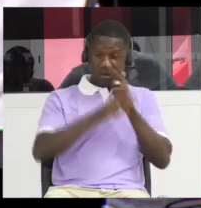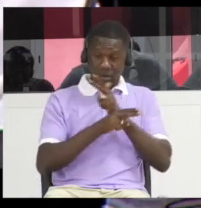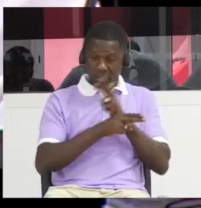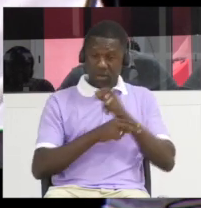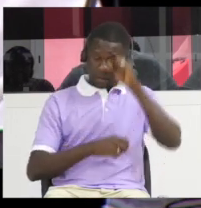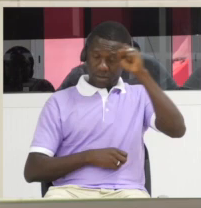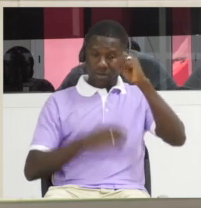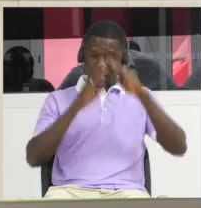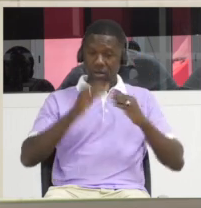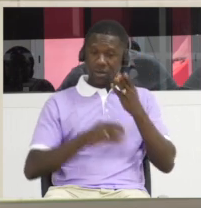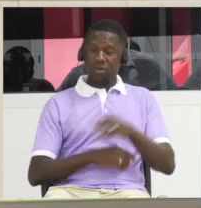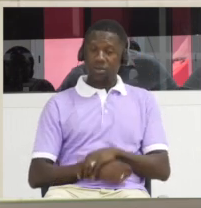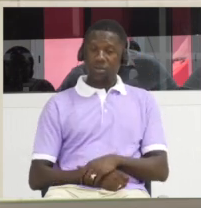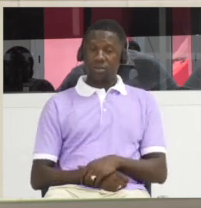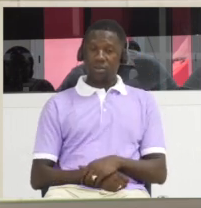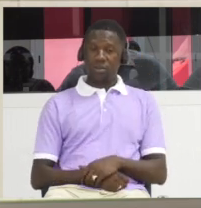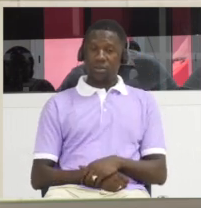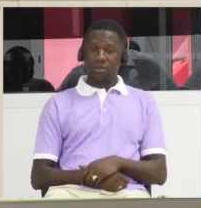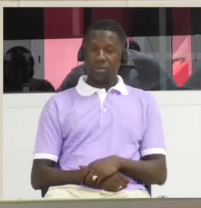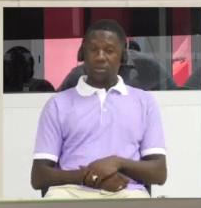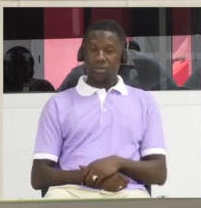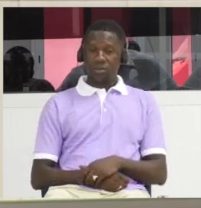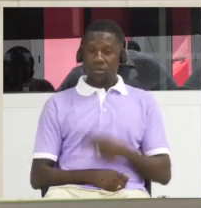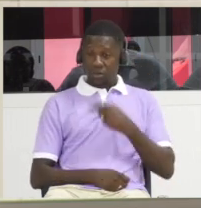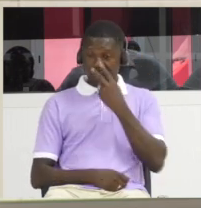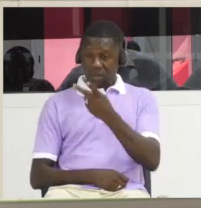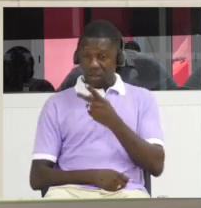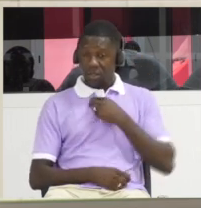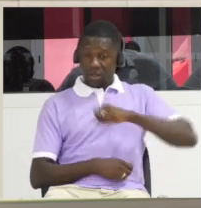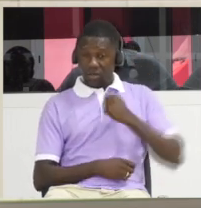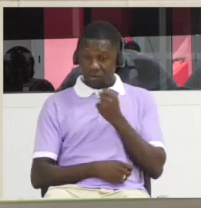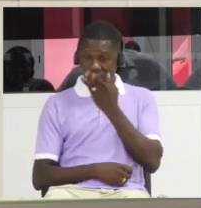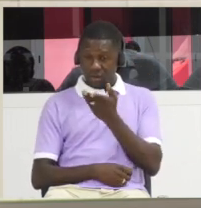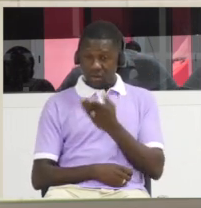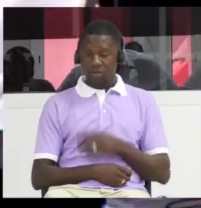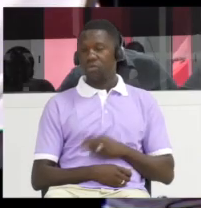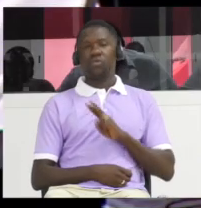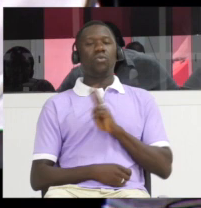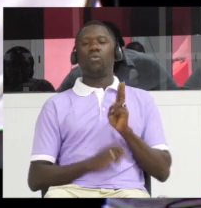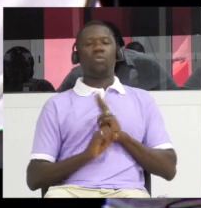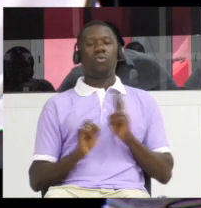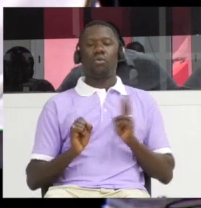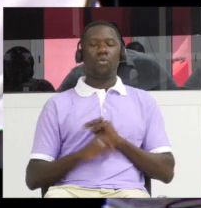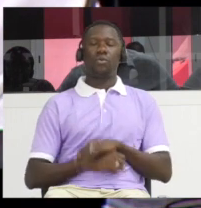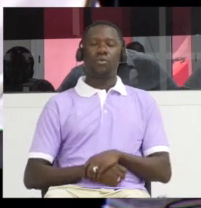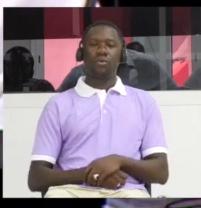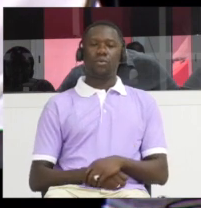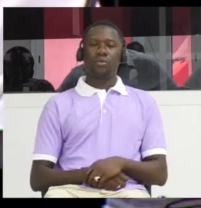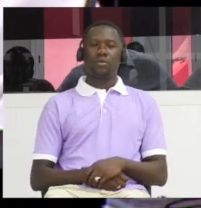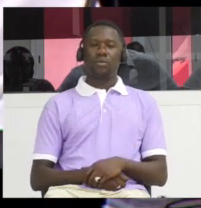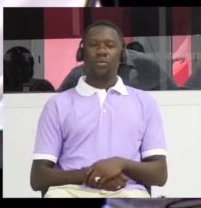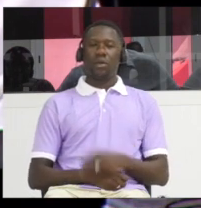Was there any form of resistance at all? No. How did you feel when you saw that the